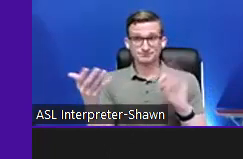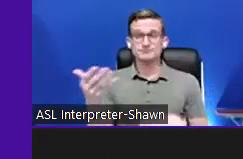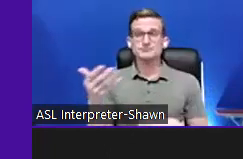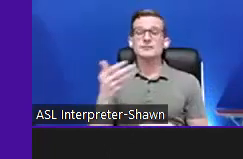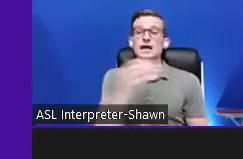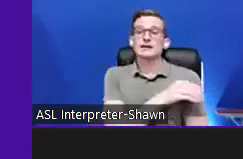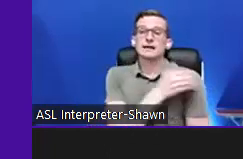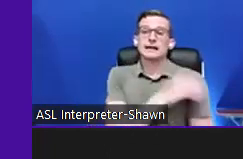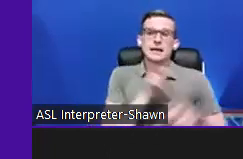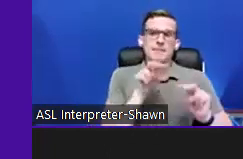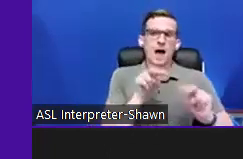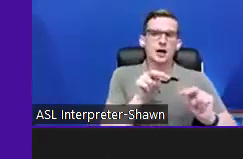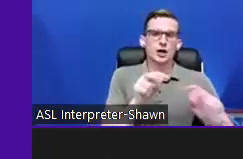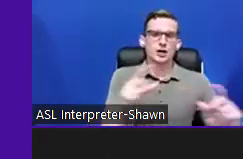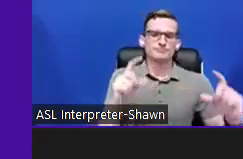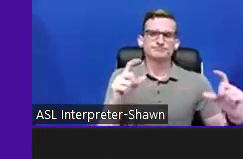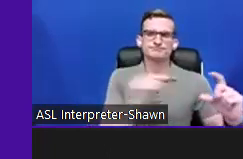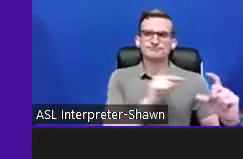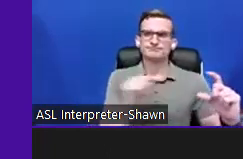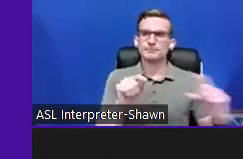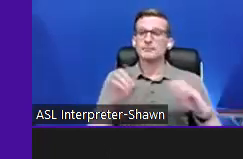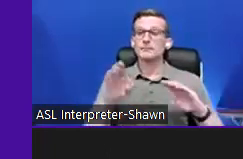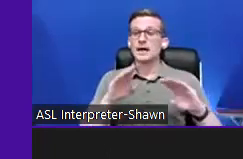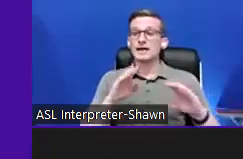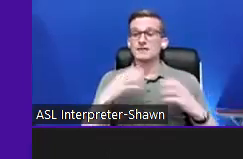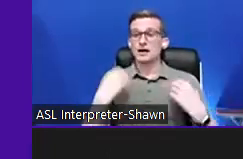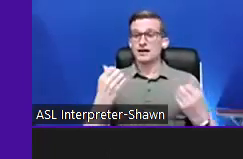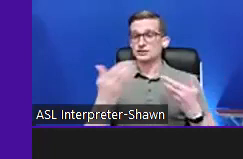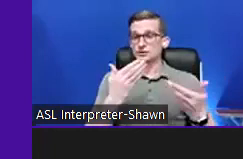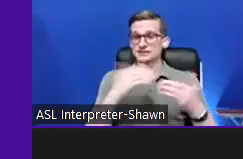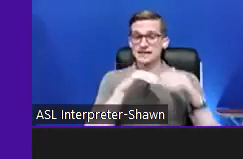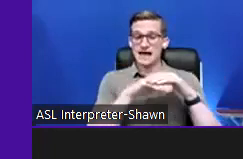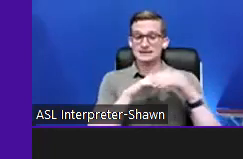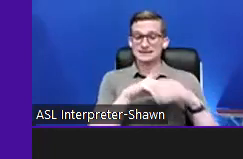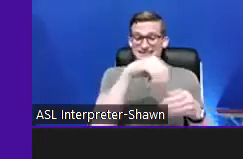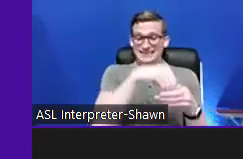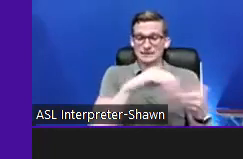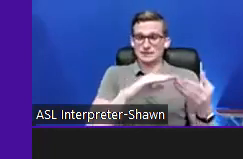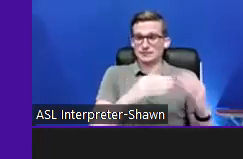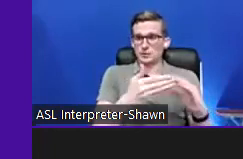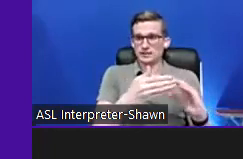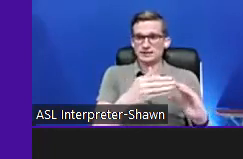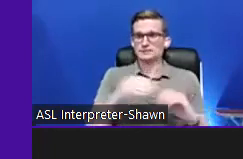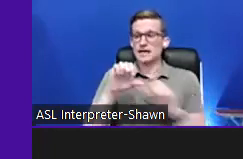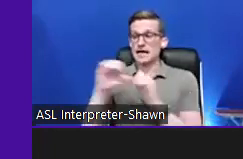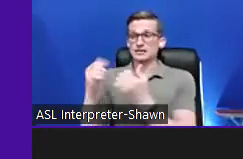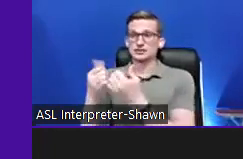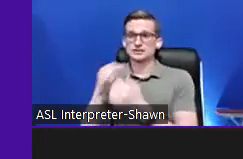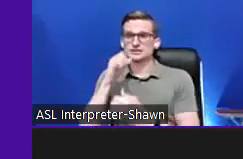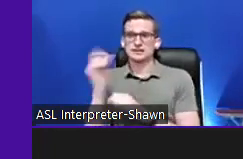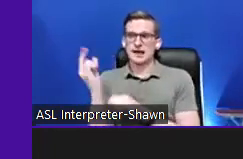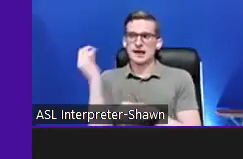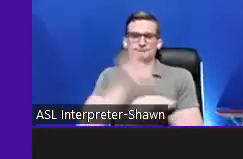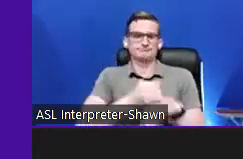that behavioral health services are accessed in the community and not provided directly on site by the agency. The agency is responsible